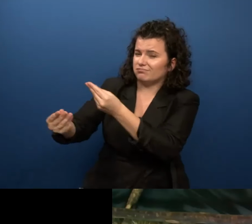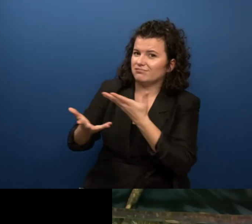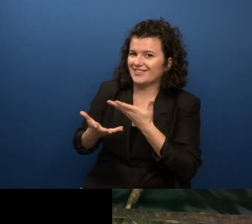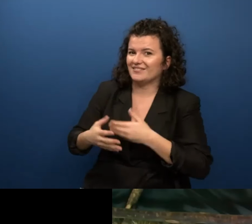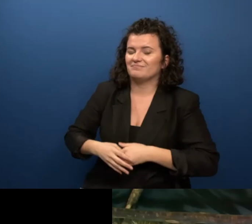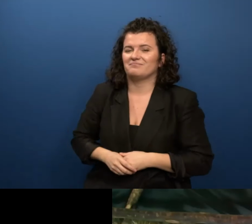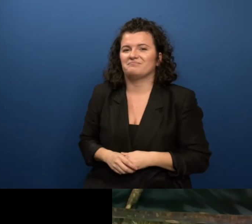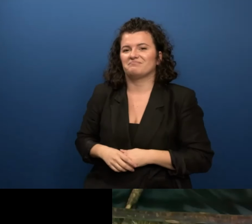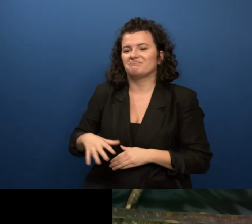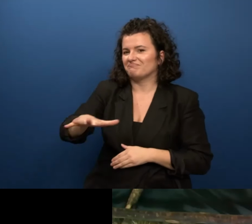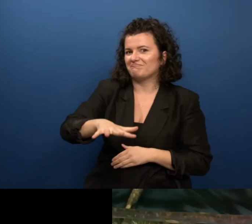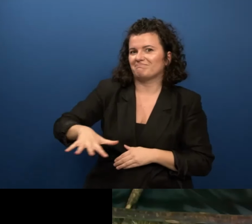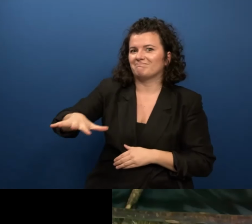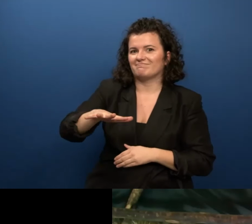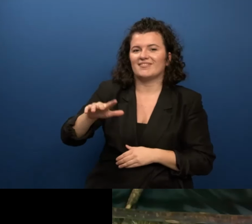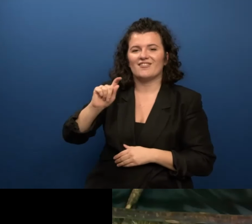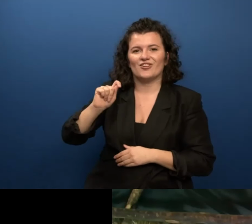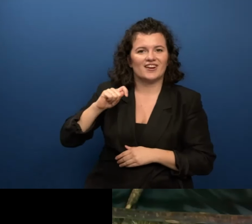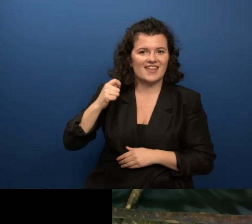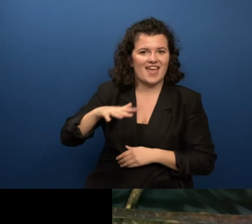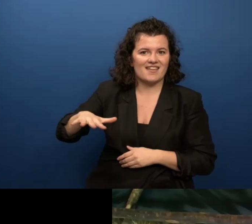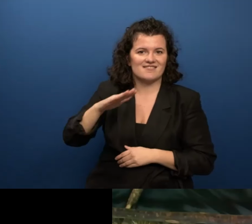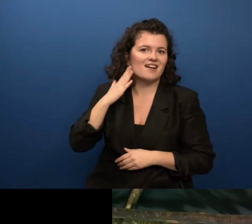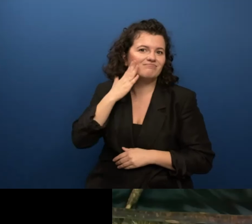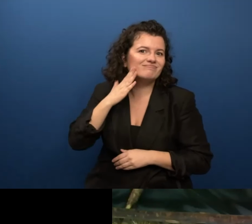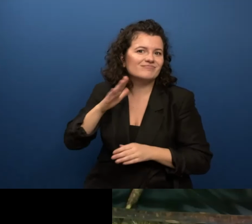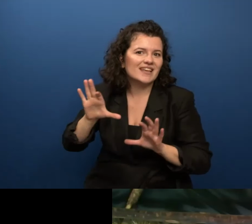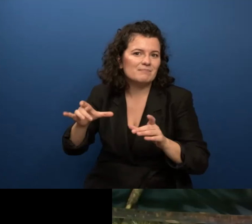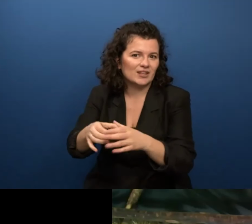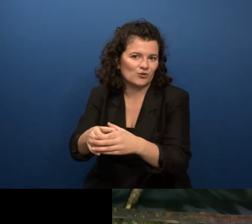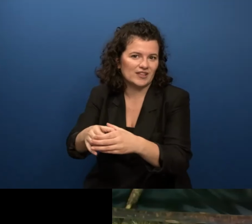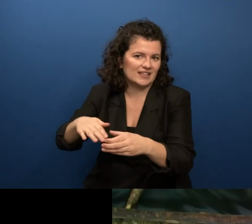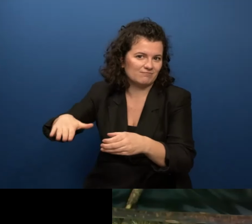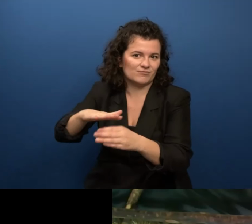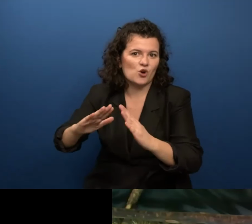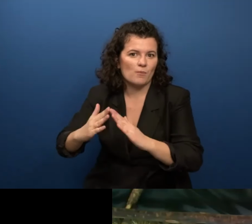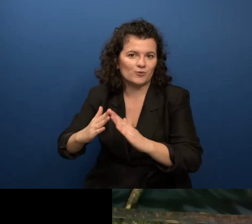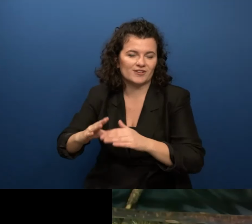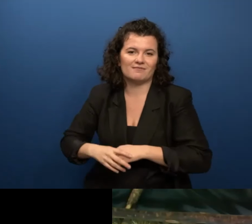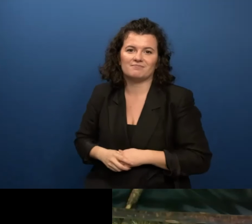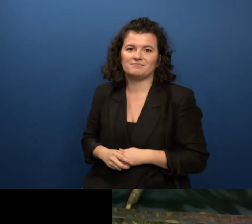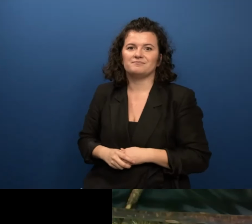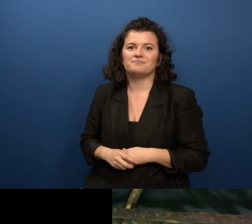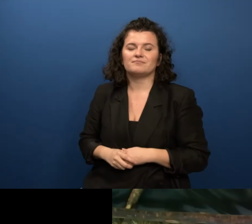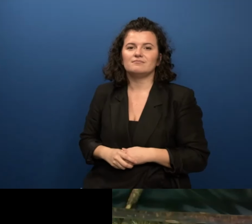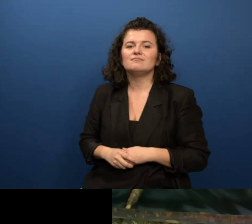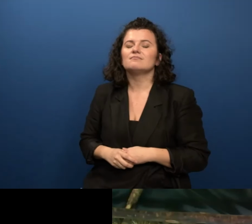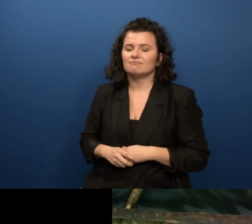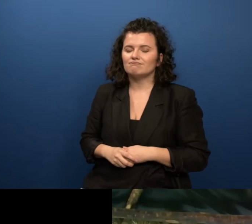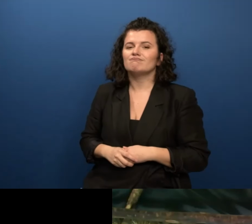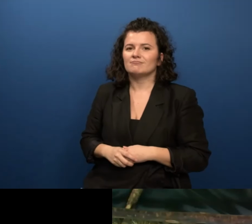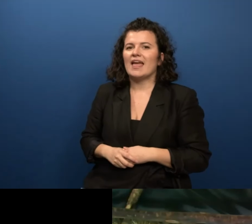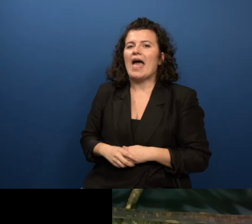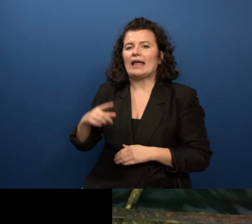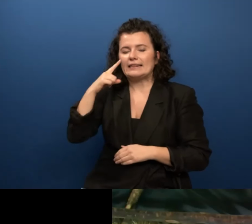the situation for the Endorois community and other Indigenous persons with disabilities all over, right? Because I'm sure a lot of these issues are similar in